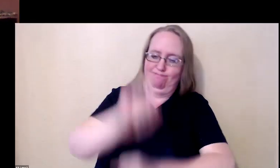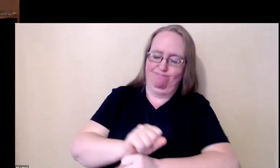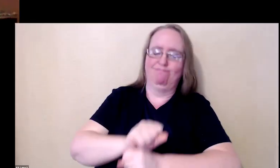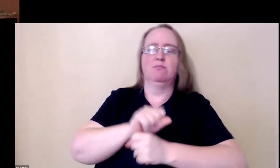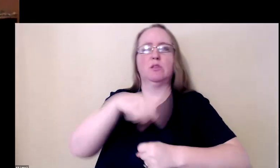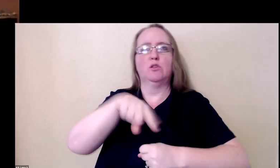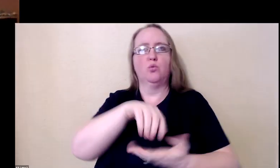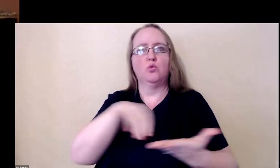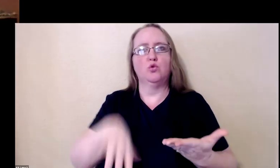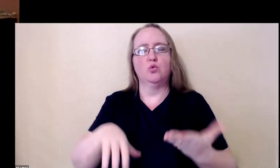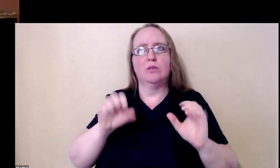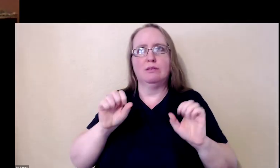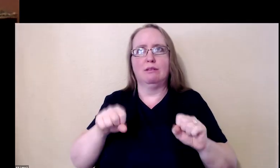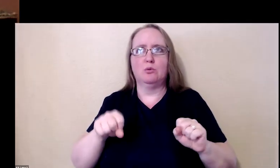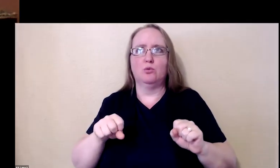to actually,